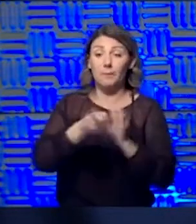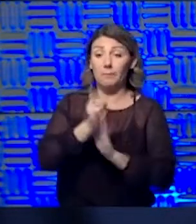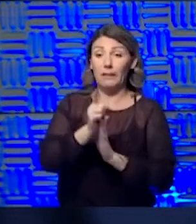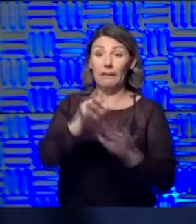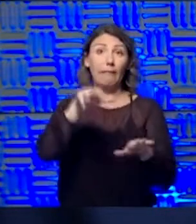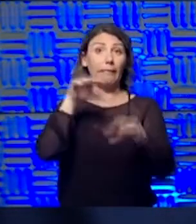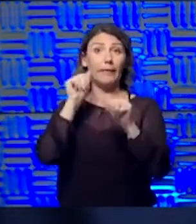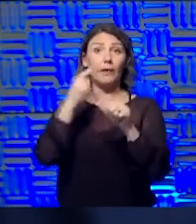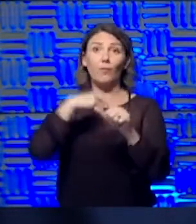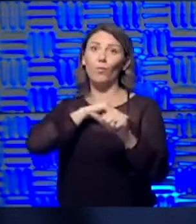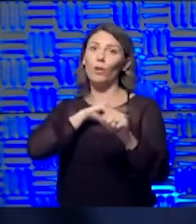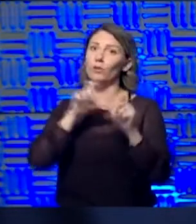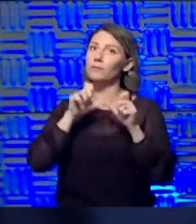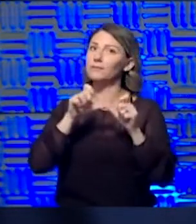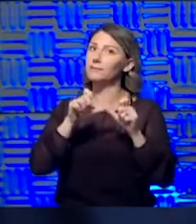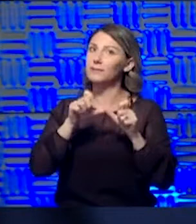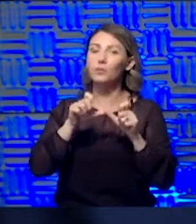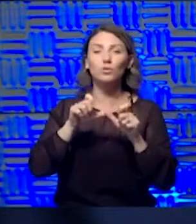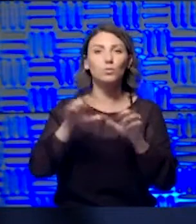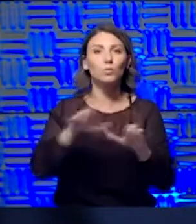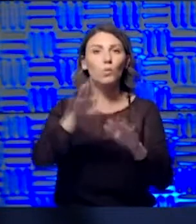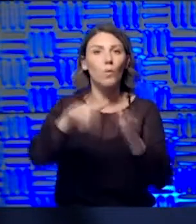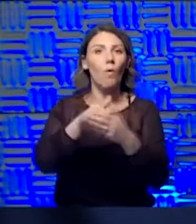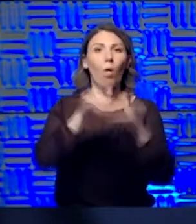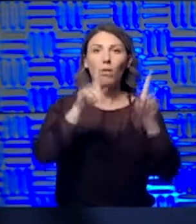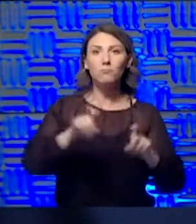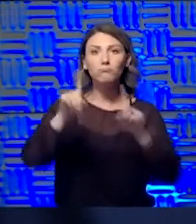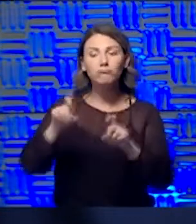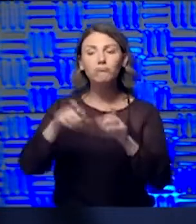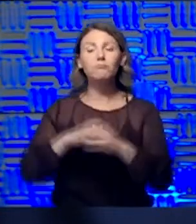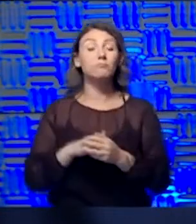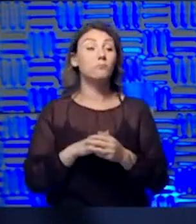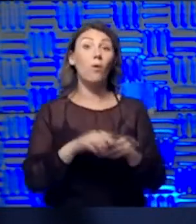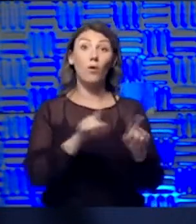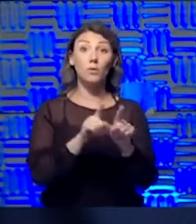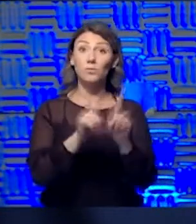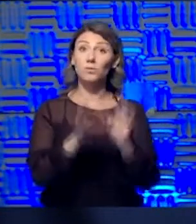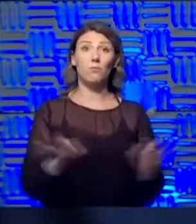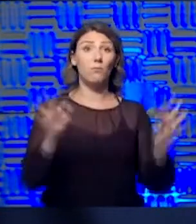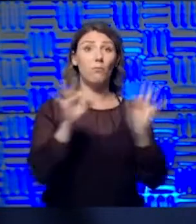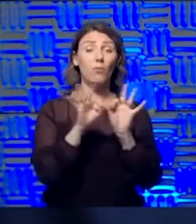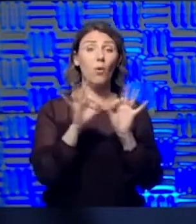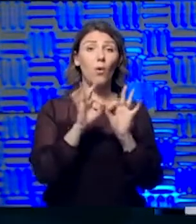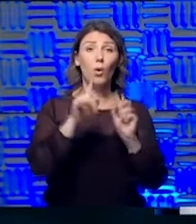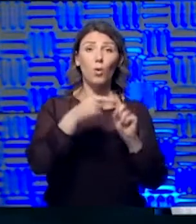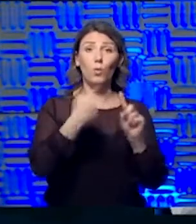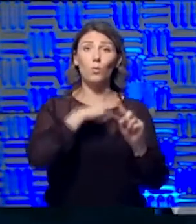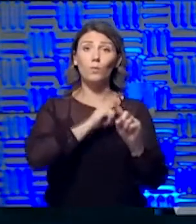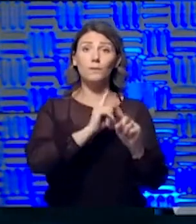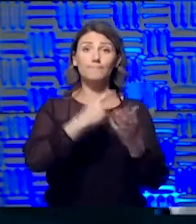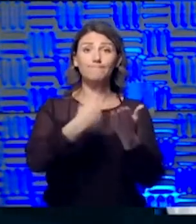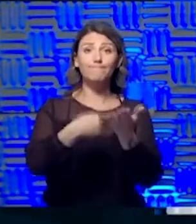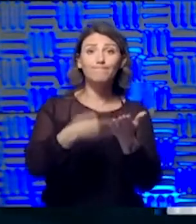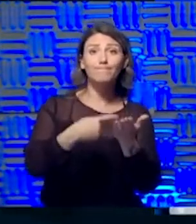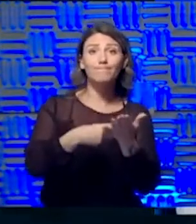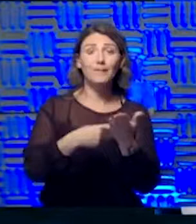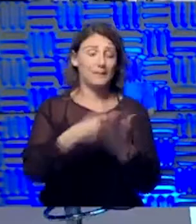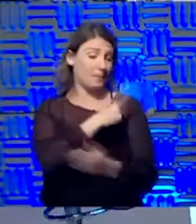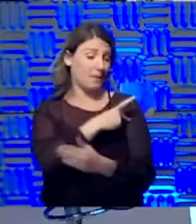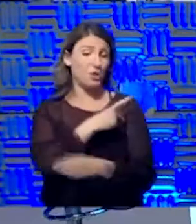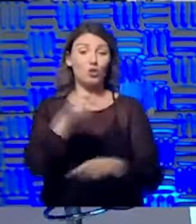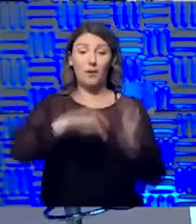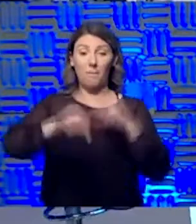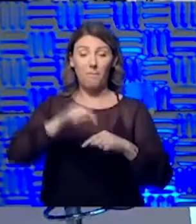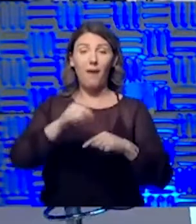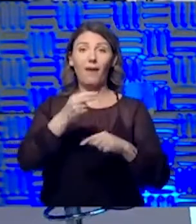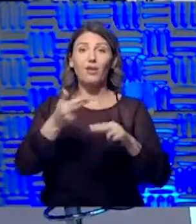are continuing to do those things. I think it's also important to note, even as we talk about having patients come back or increasing our volumes a little